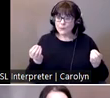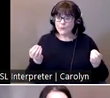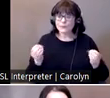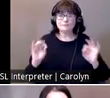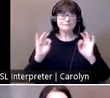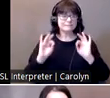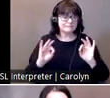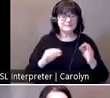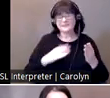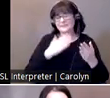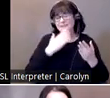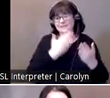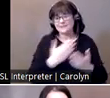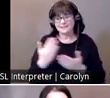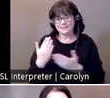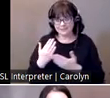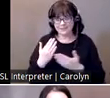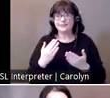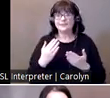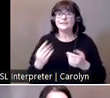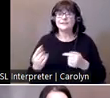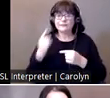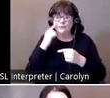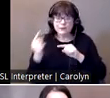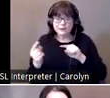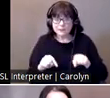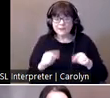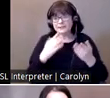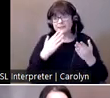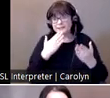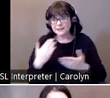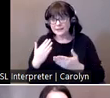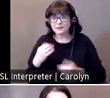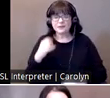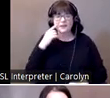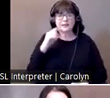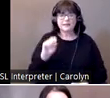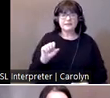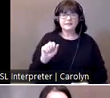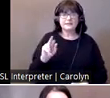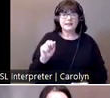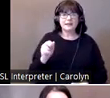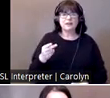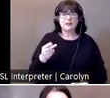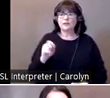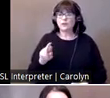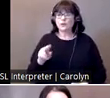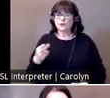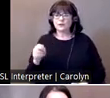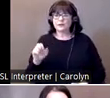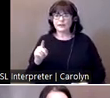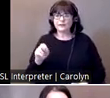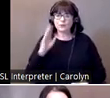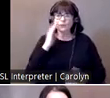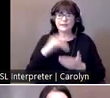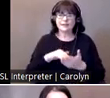thank you for attending today. Again, I think Sarah or Heather is going to repost the evaluation link in the chat. I'm